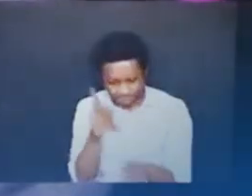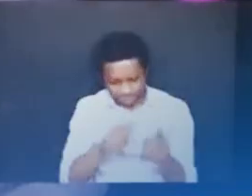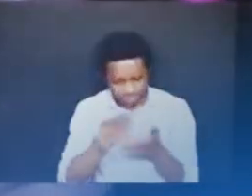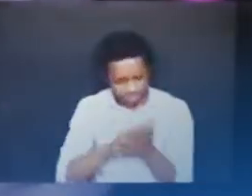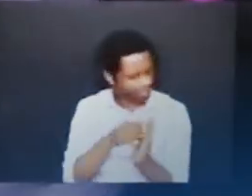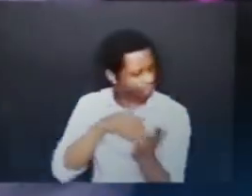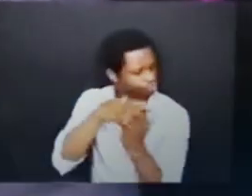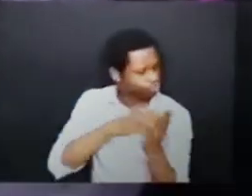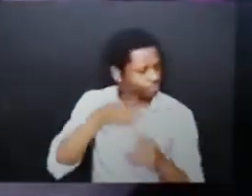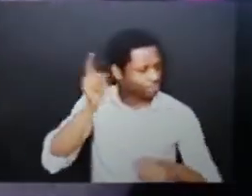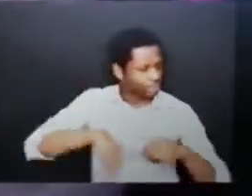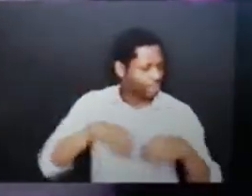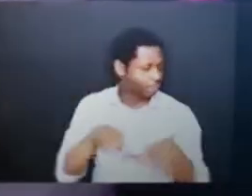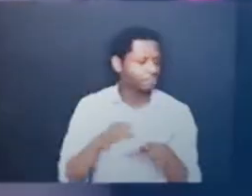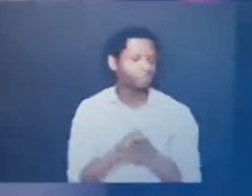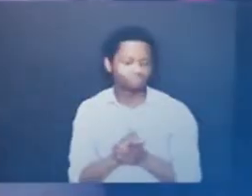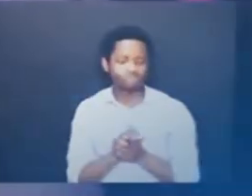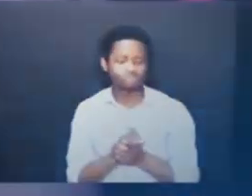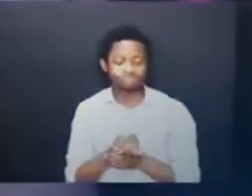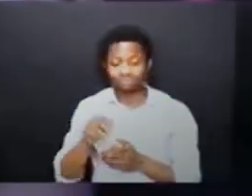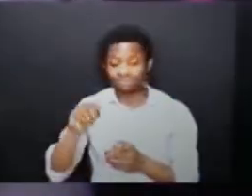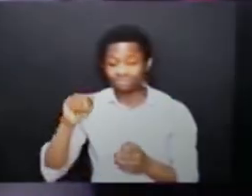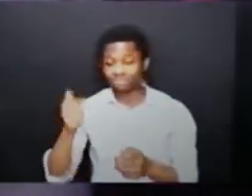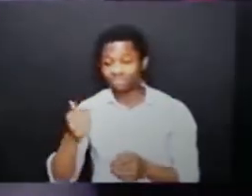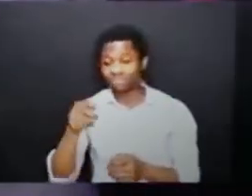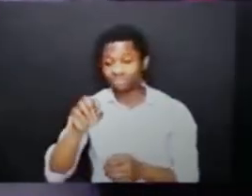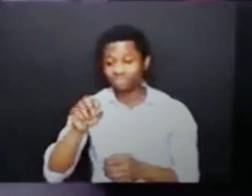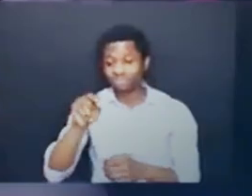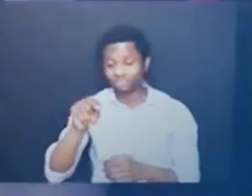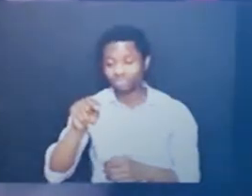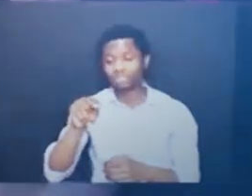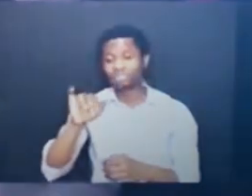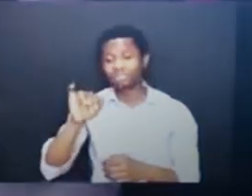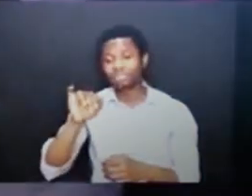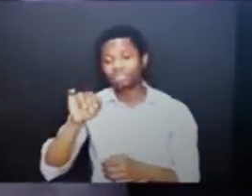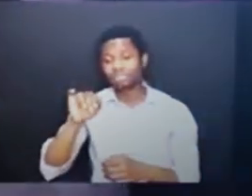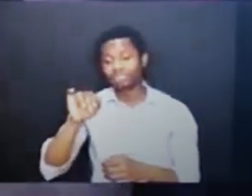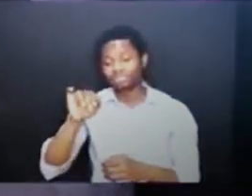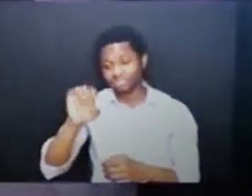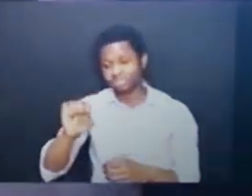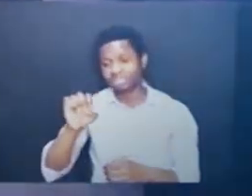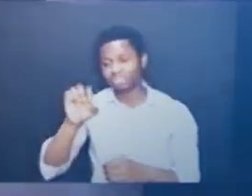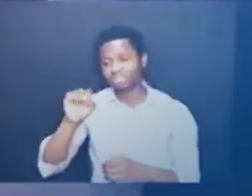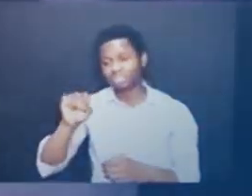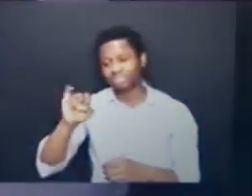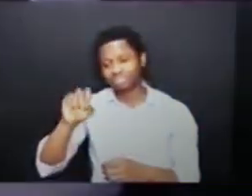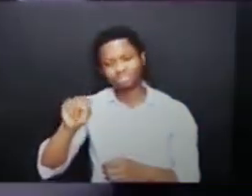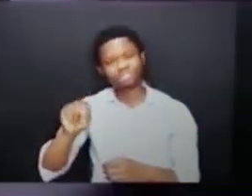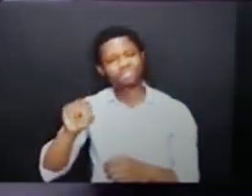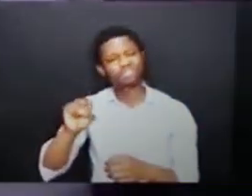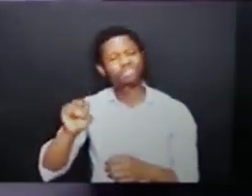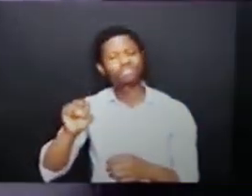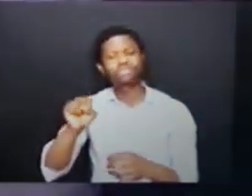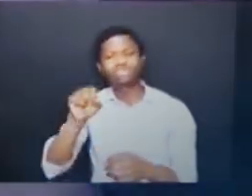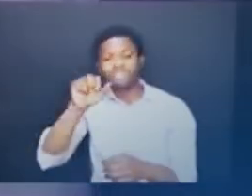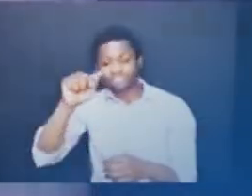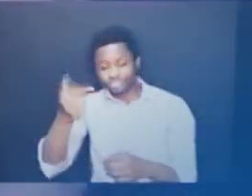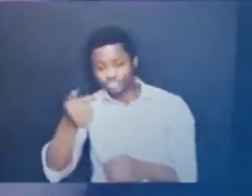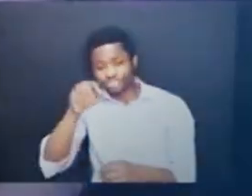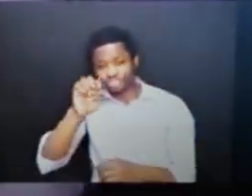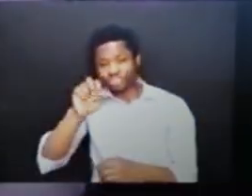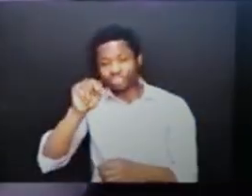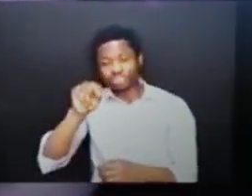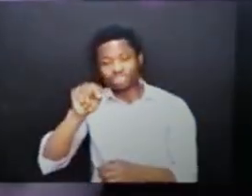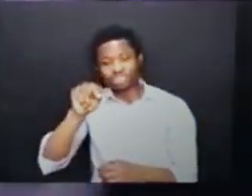paralyzes. Proverbs Genesis 3, verse 9. Now, this is a very popular